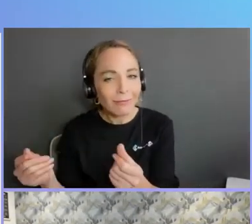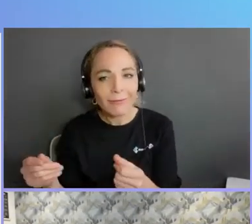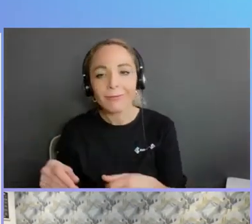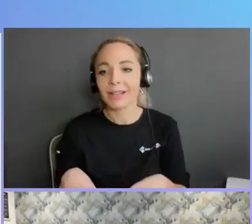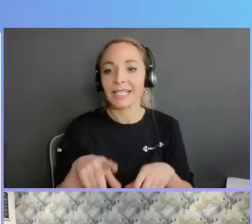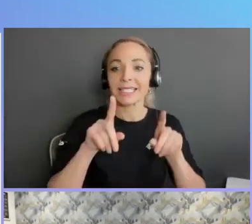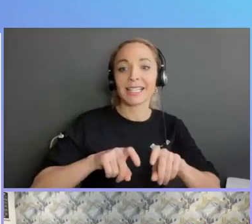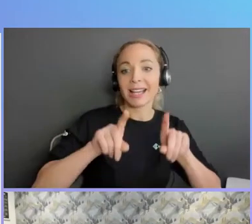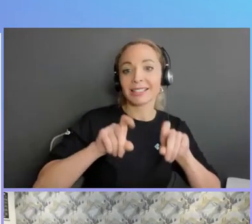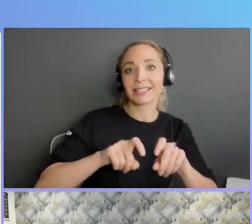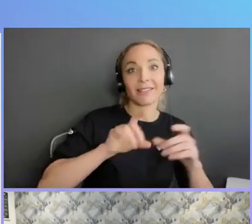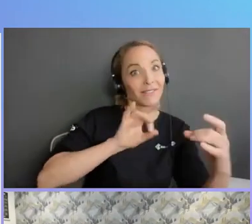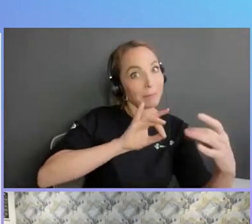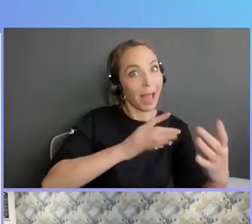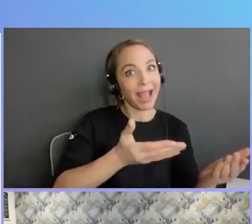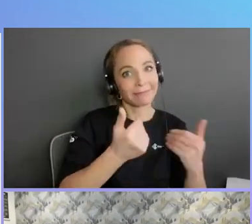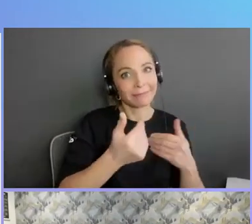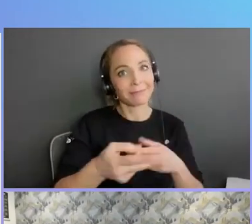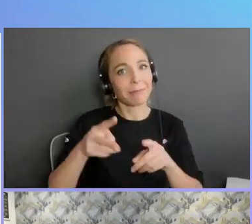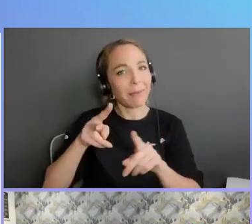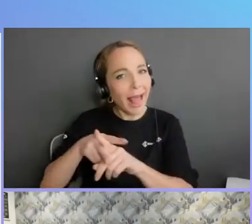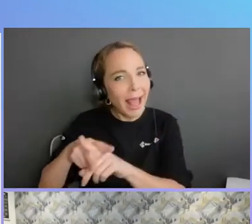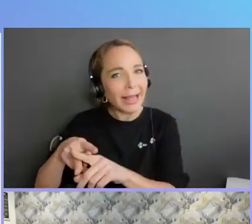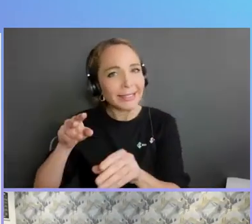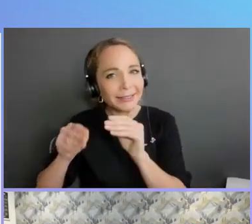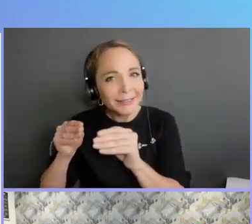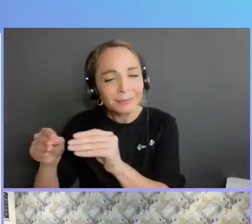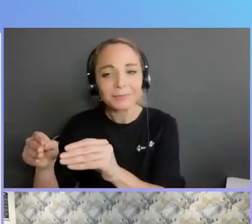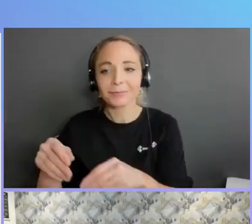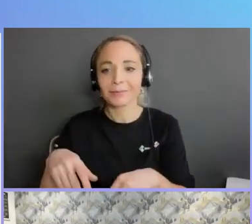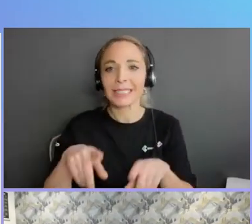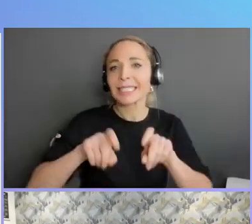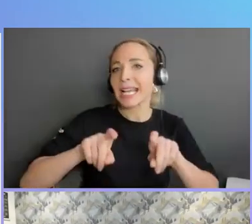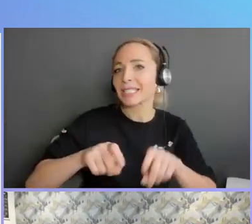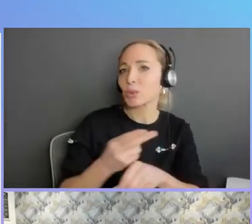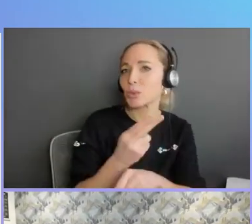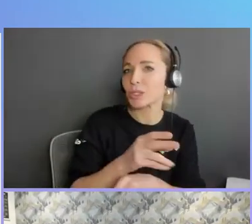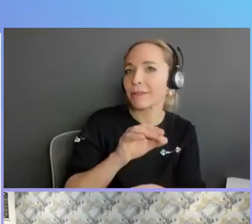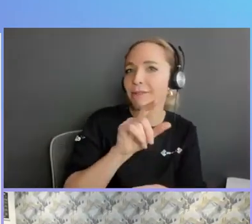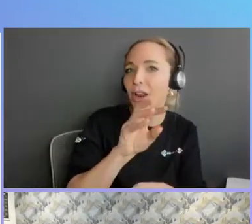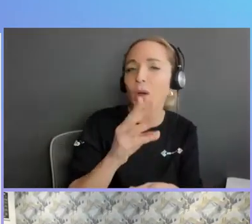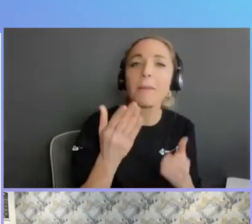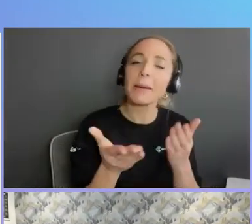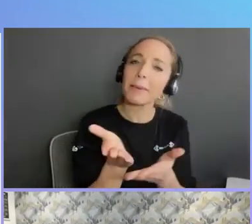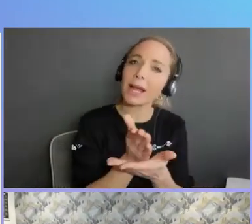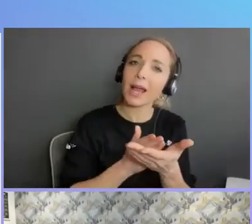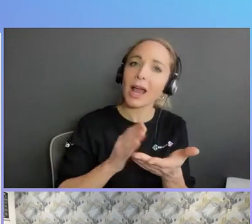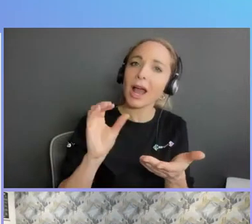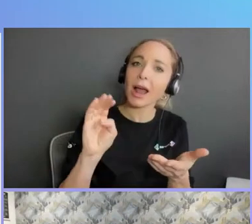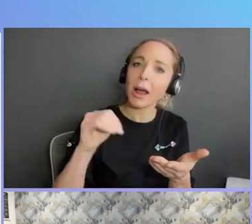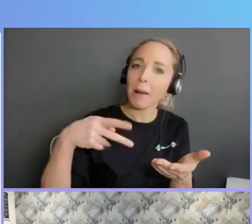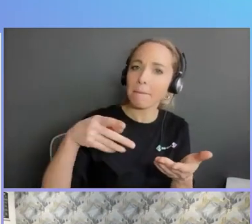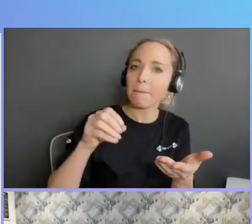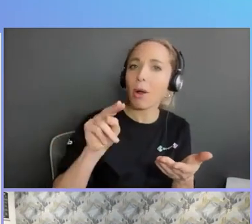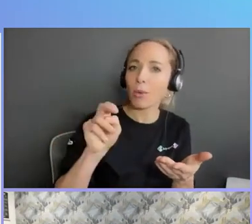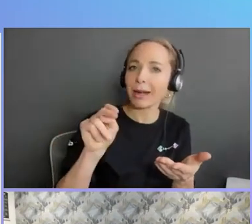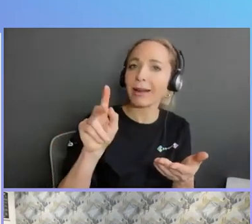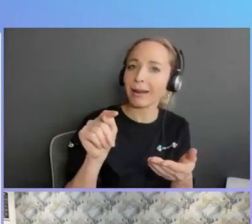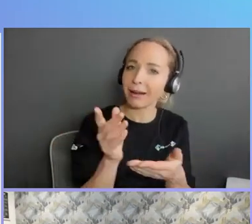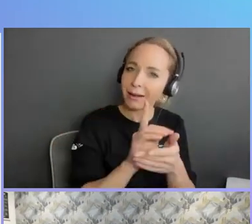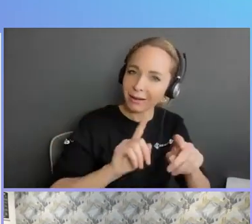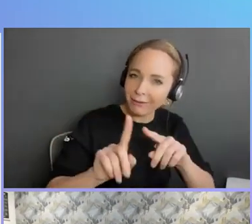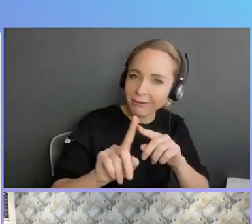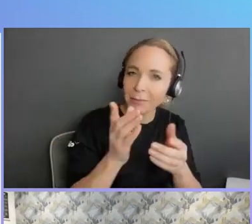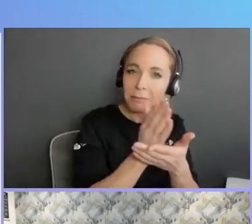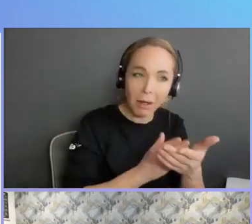like maybe the components, they are accessible and you're like, oh, I'm using the components, they're accessible, but the way that you use